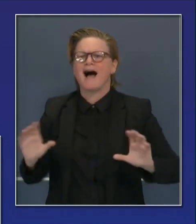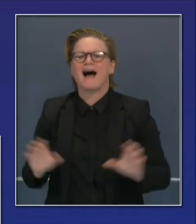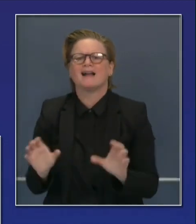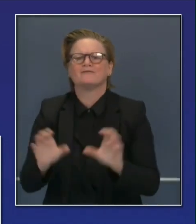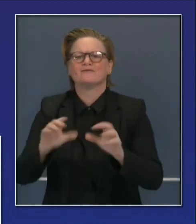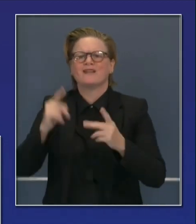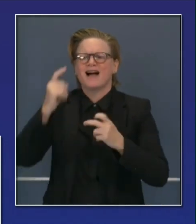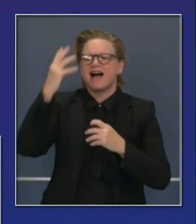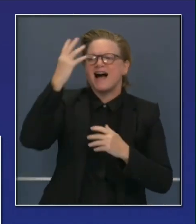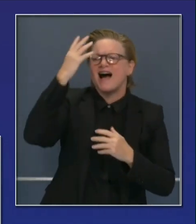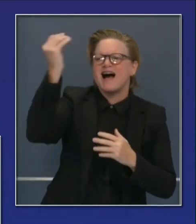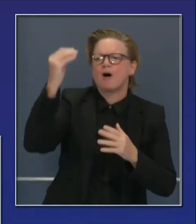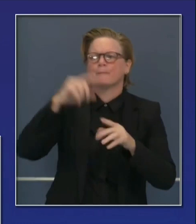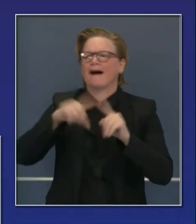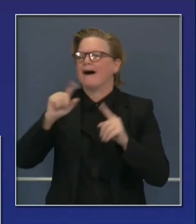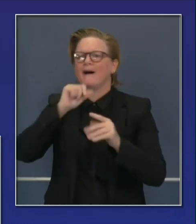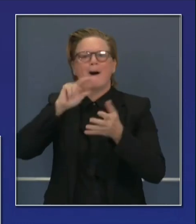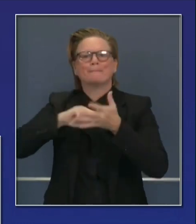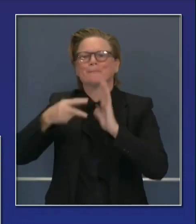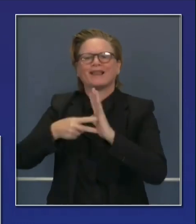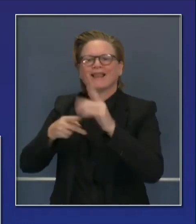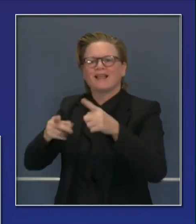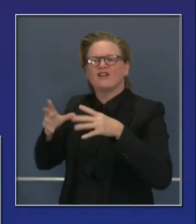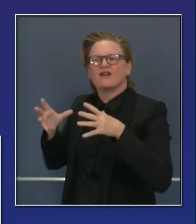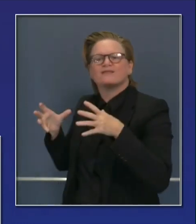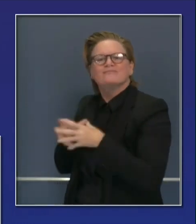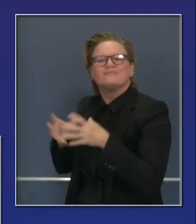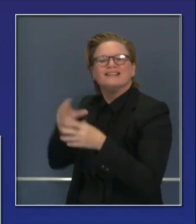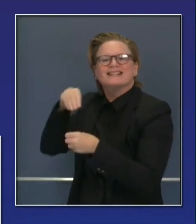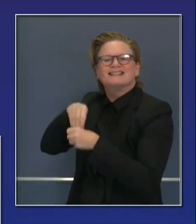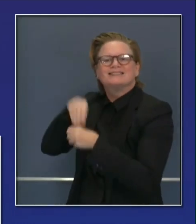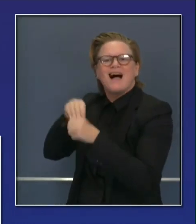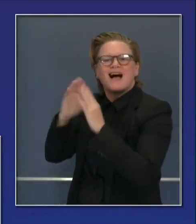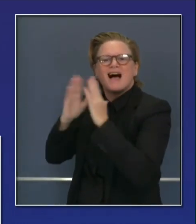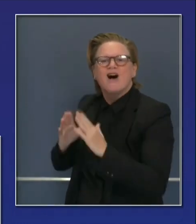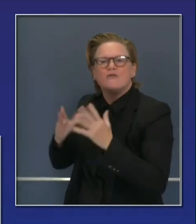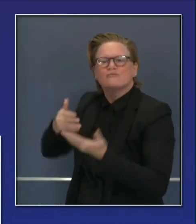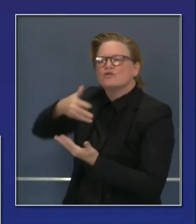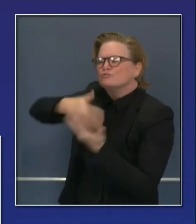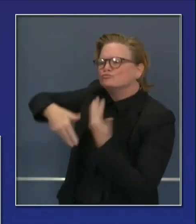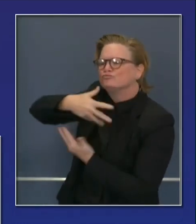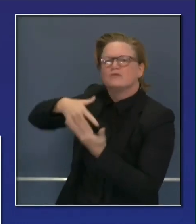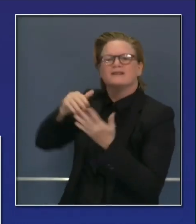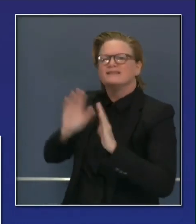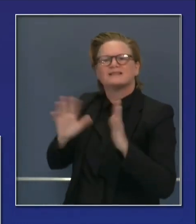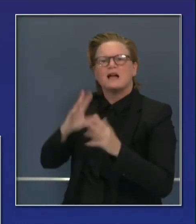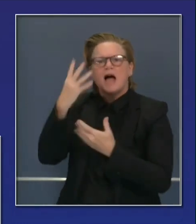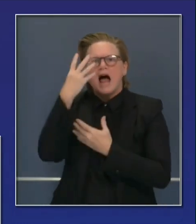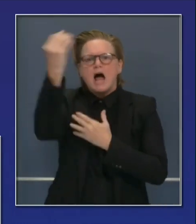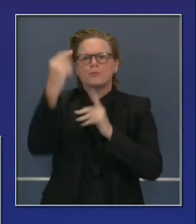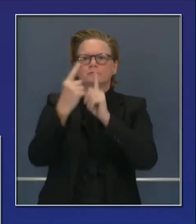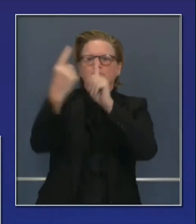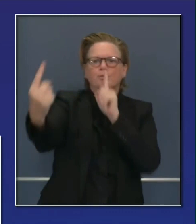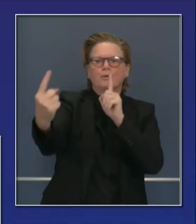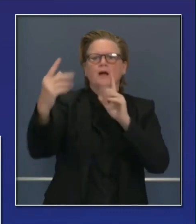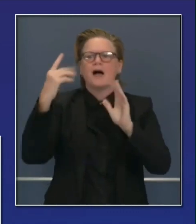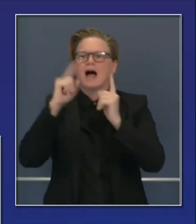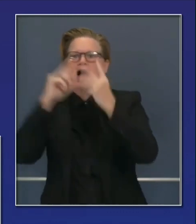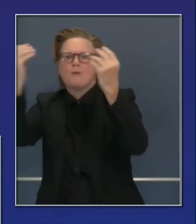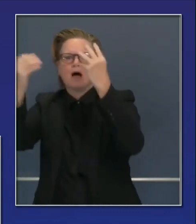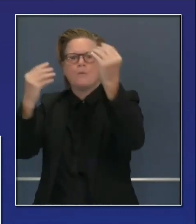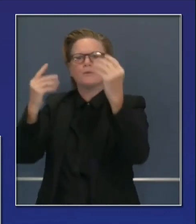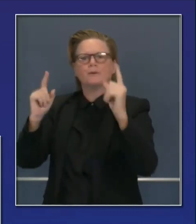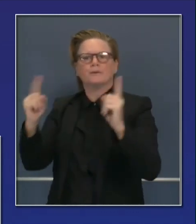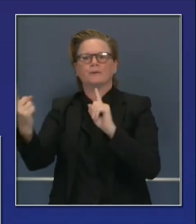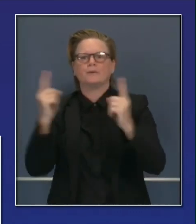in congregate facilities, not where there's tremendous amount of mixing, but outdoors. We encourage you to take your